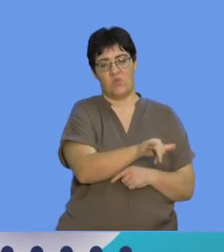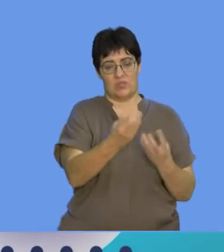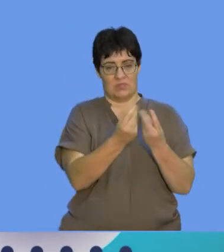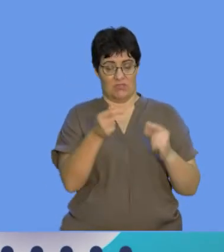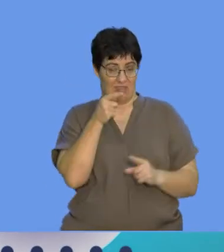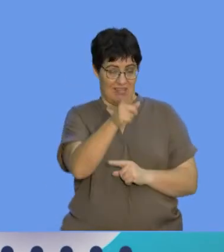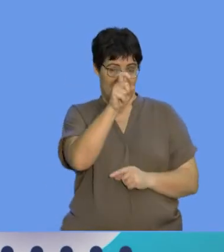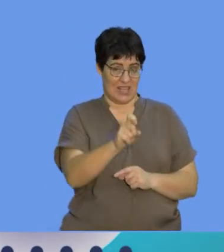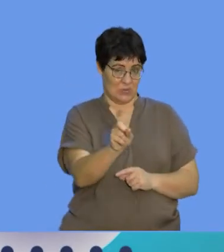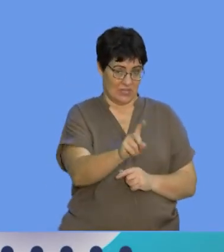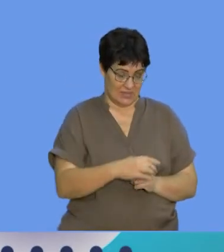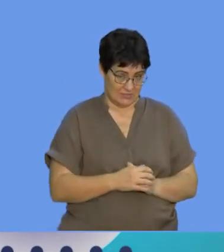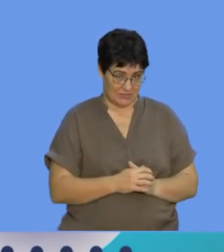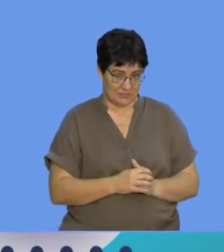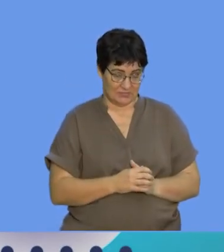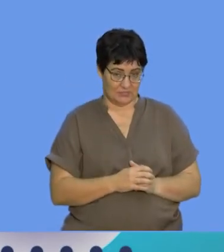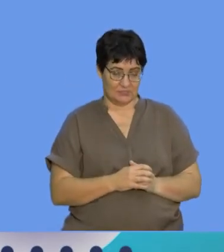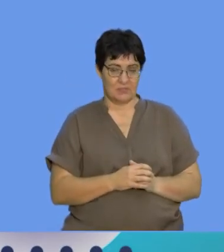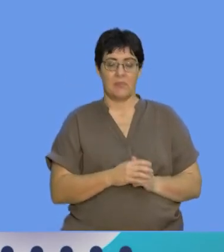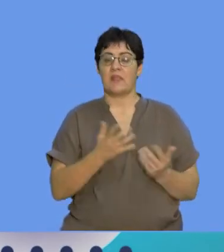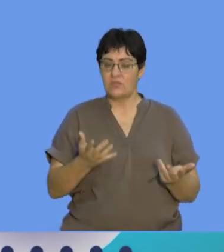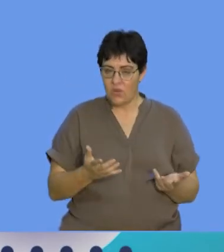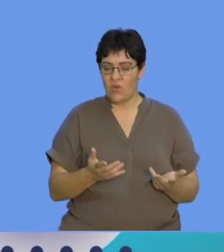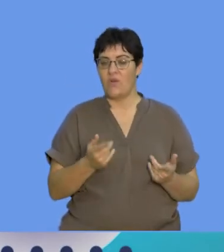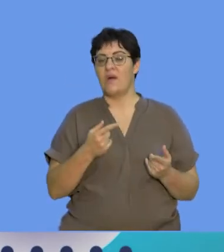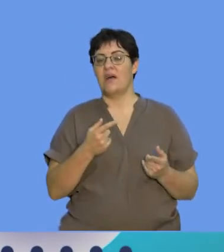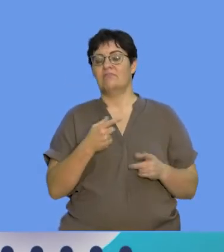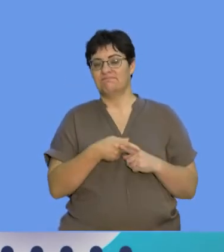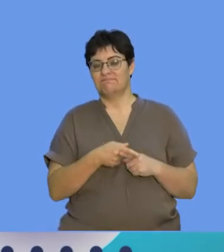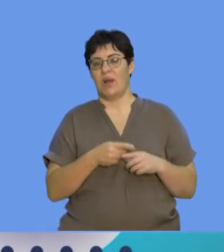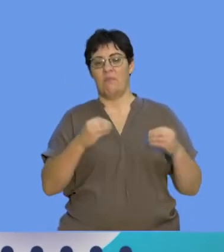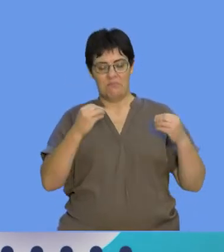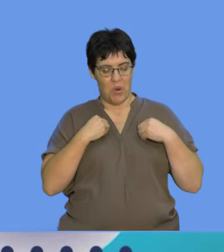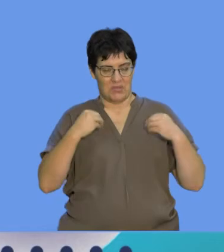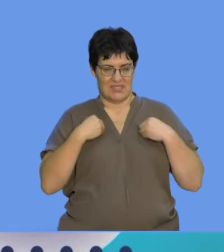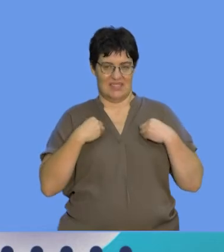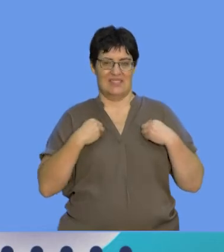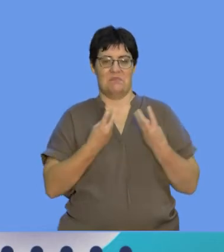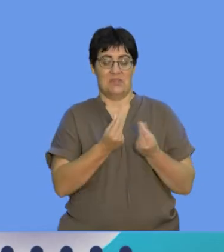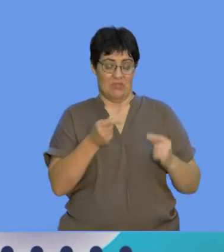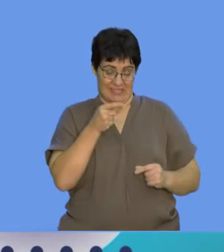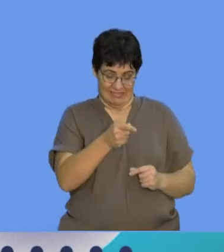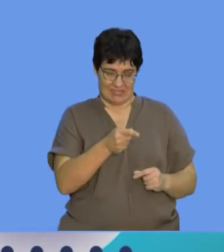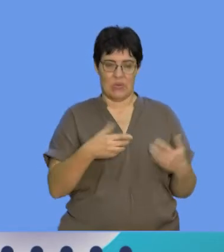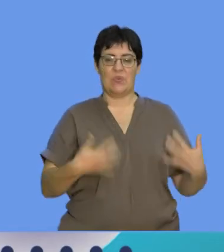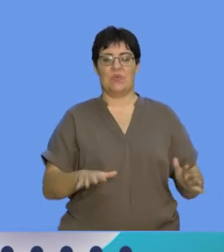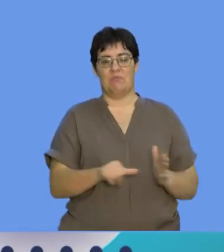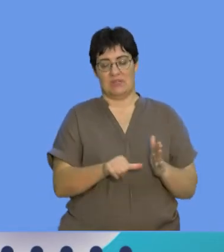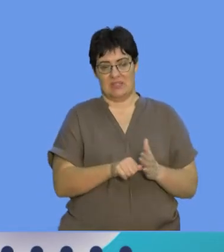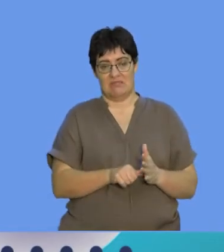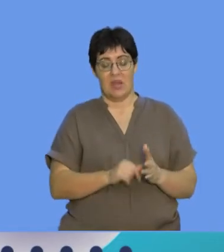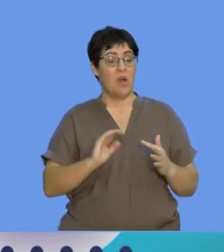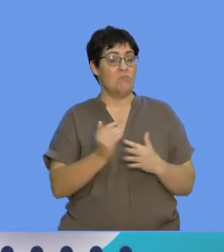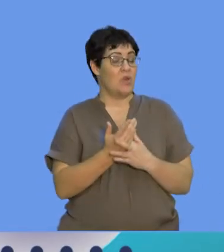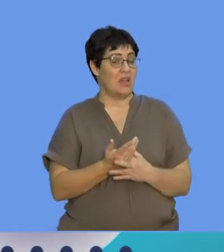which substance exactly are we going to eliminate. So it's entirely about the properties of materials. Let's take a short break for now. We'll